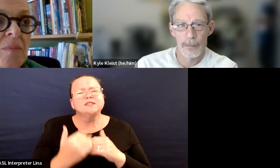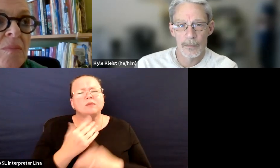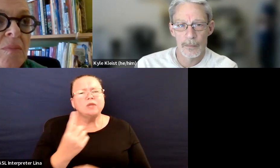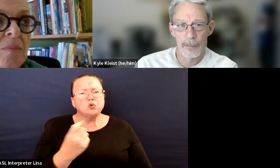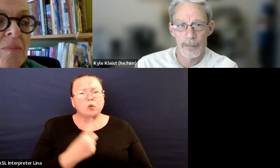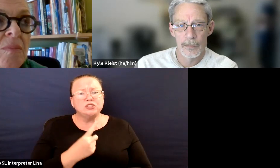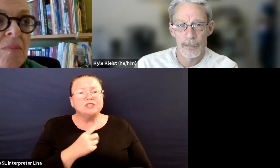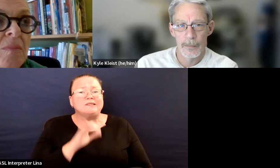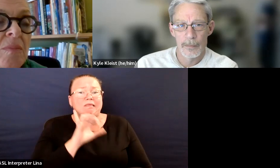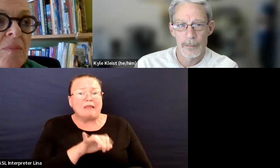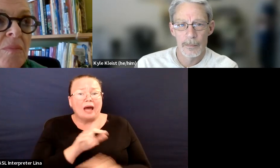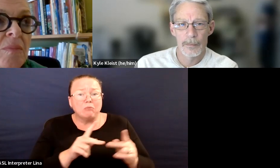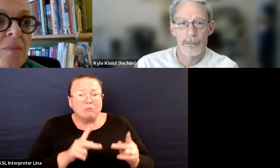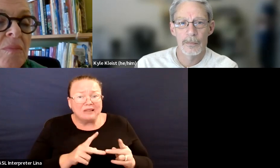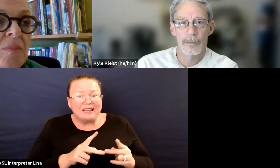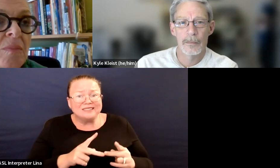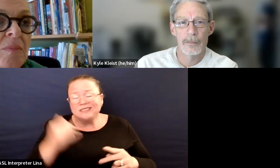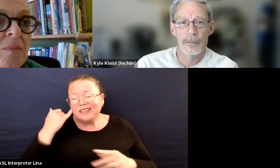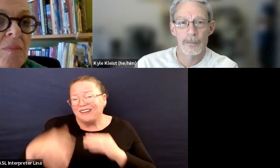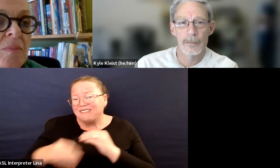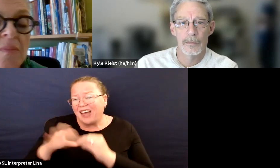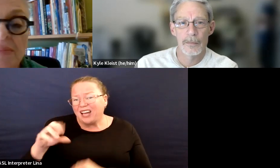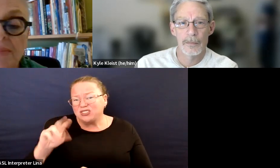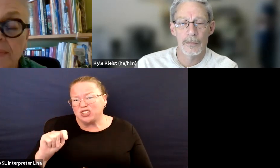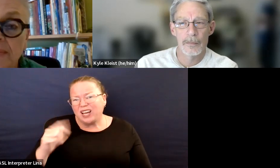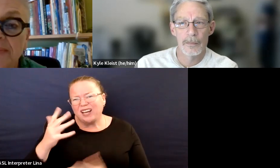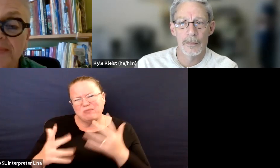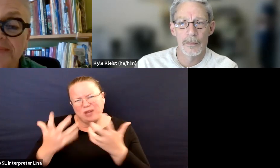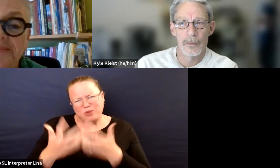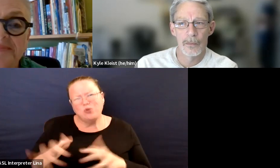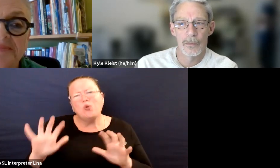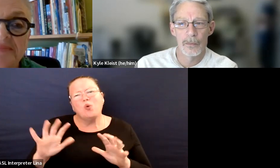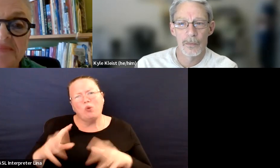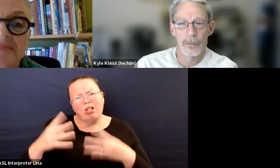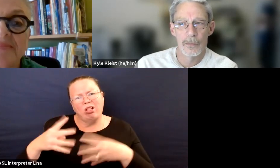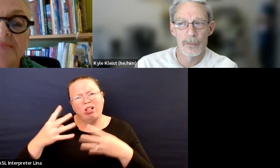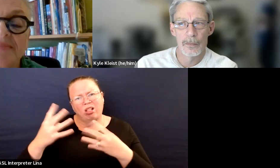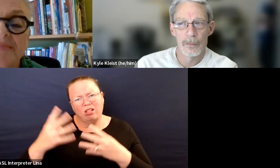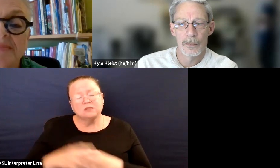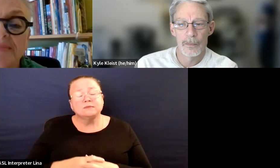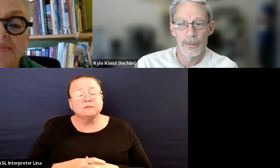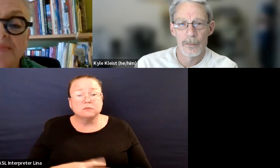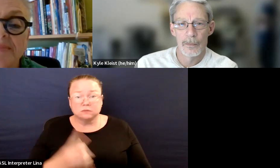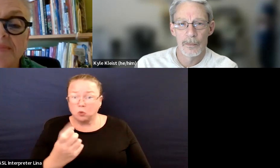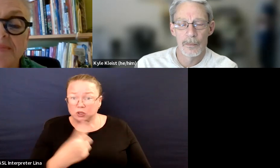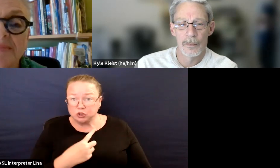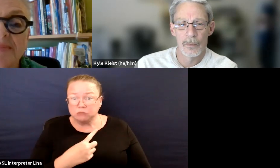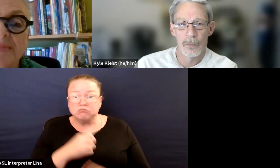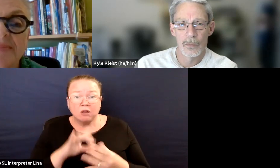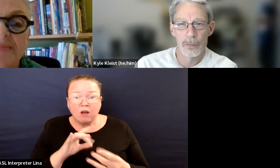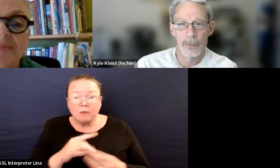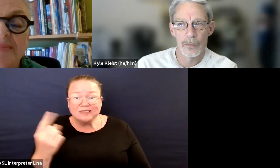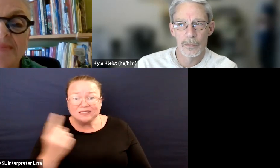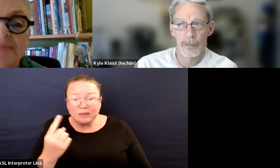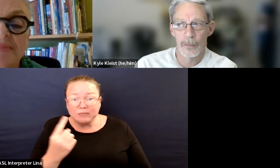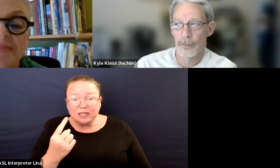there, as they may get lost in the chat. To ask a question or to make comment, you can